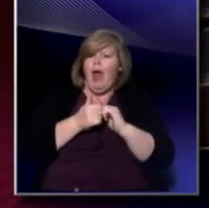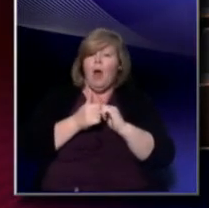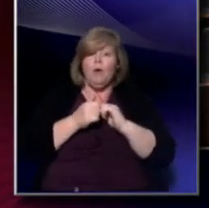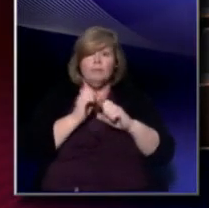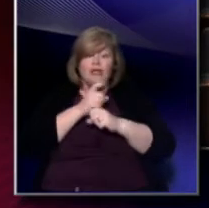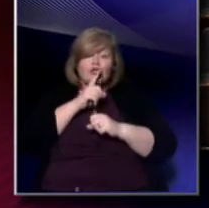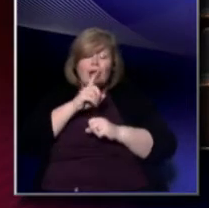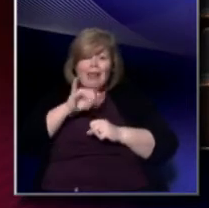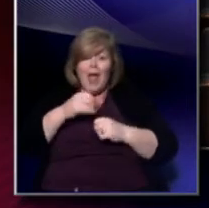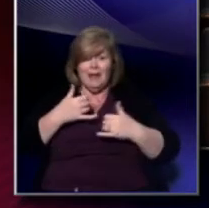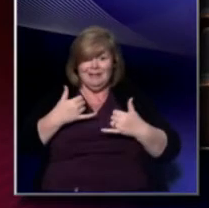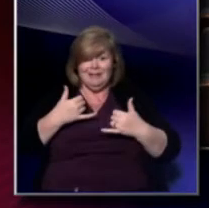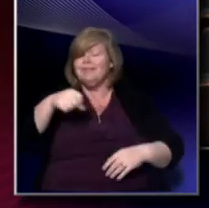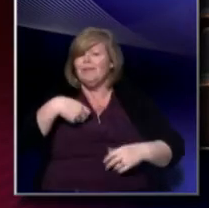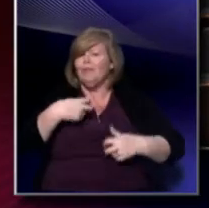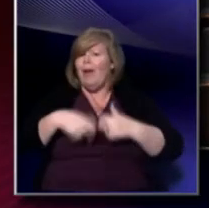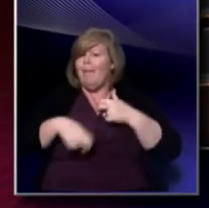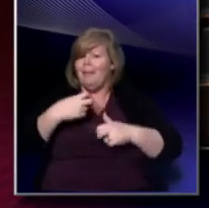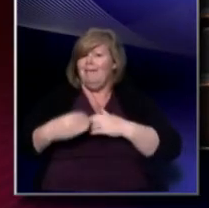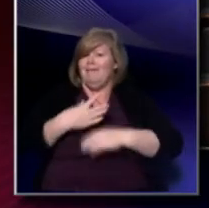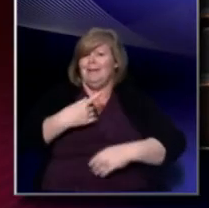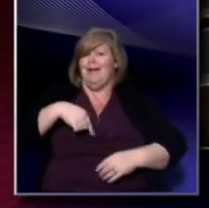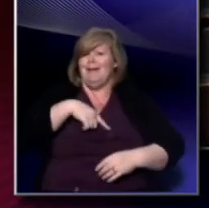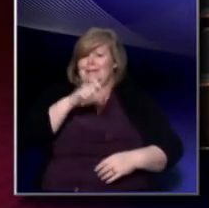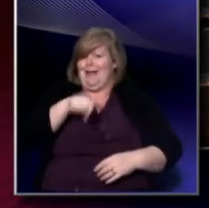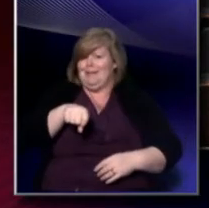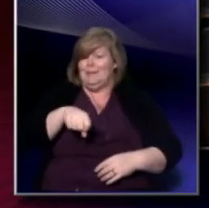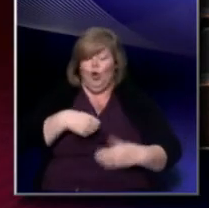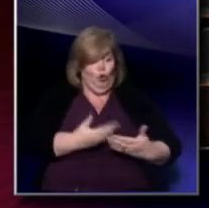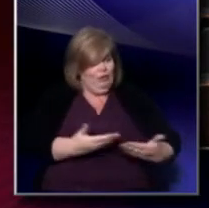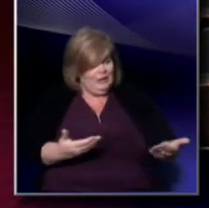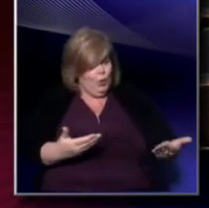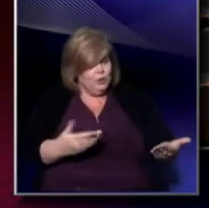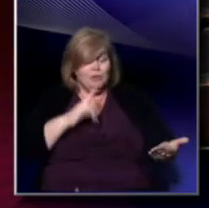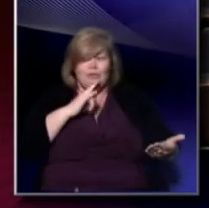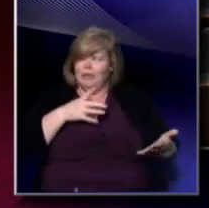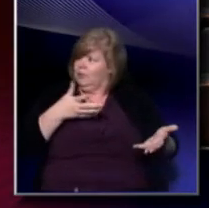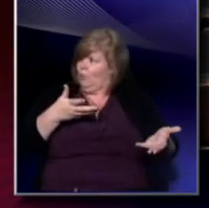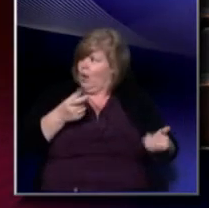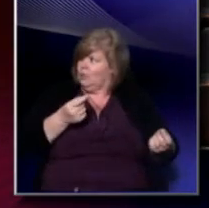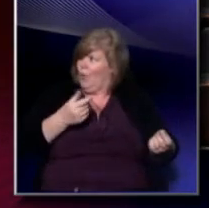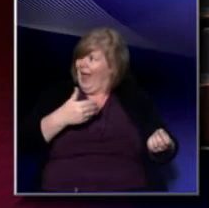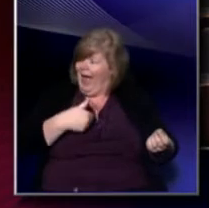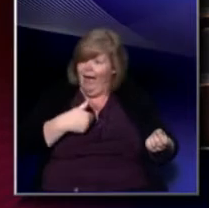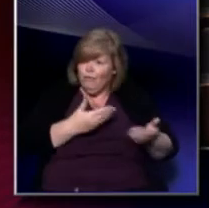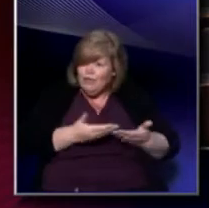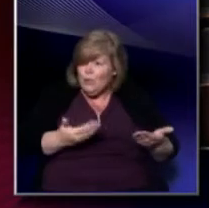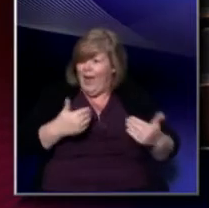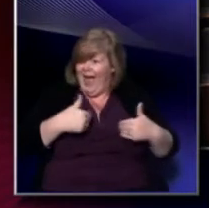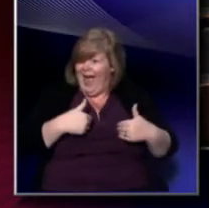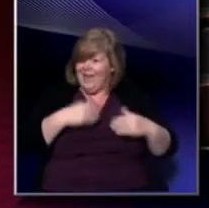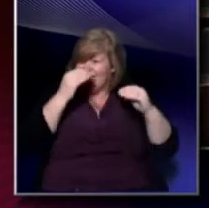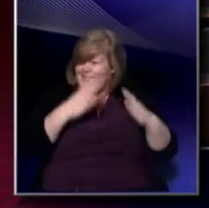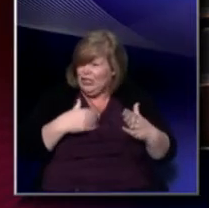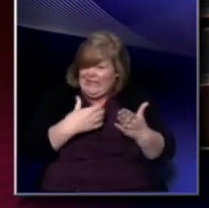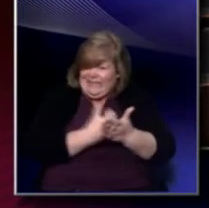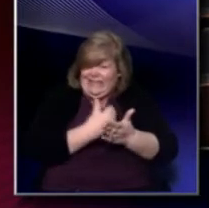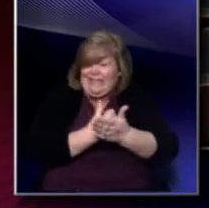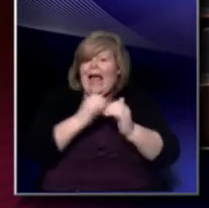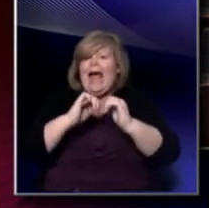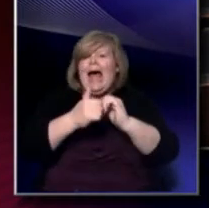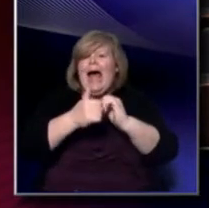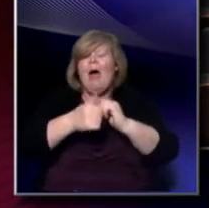resources are truly maximizing our resources as the teachers that we currently have? What's the best way to maximize that? The school day